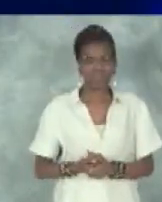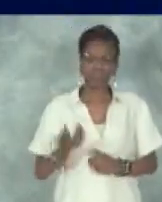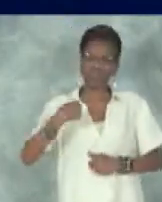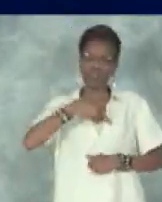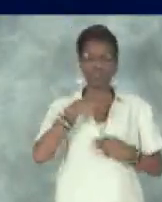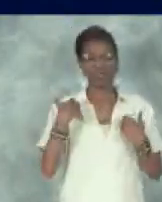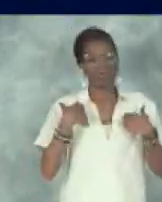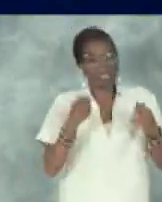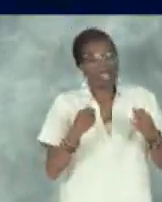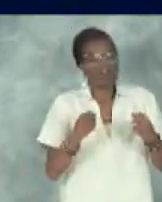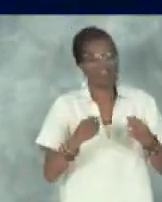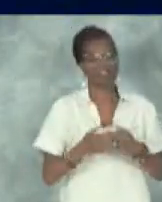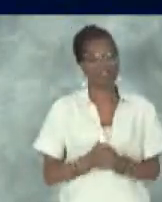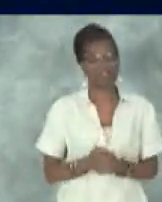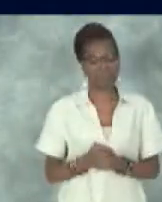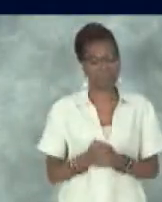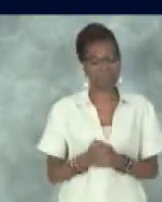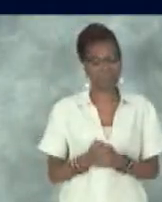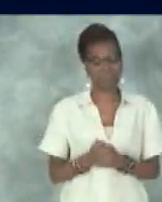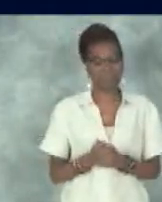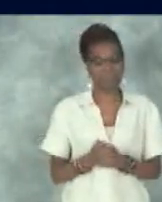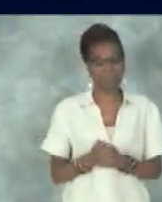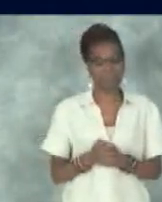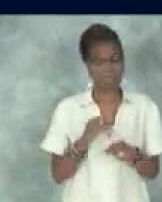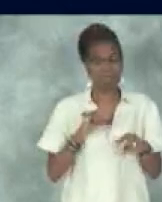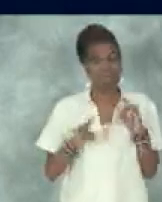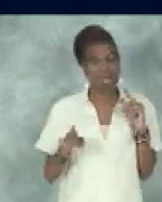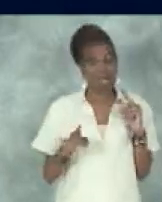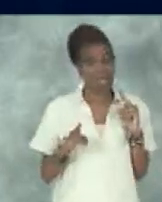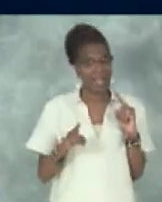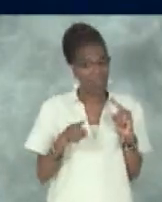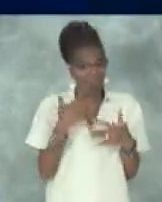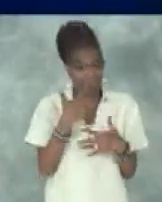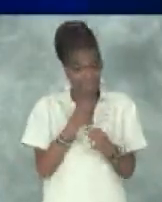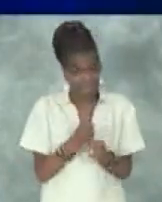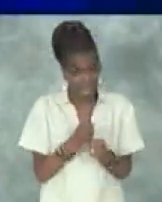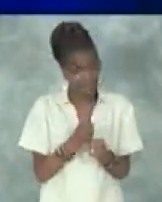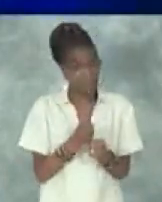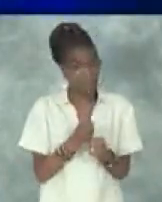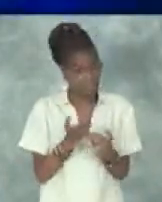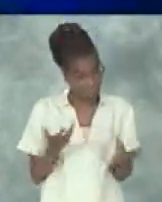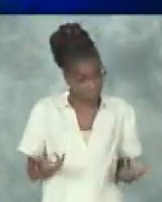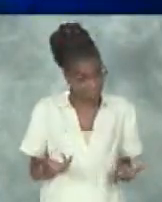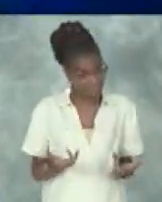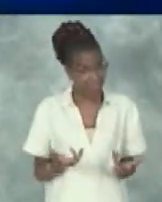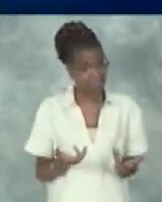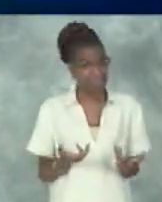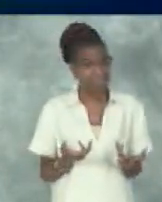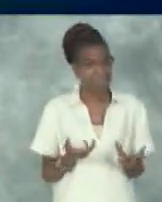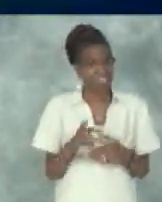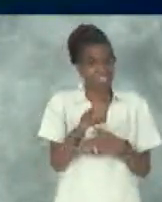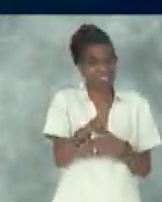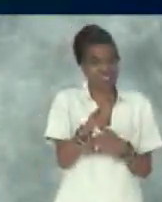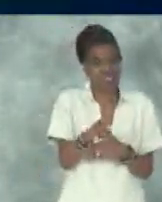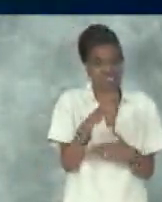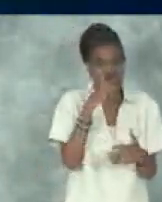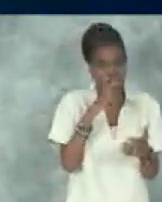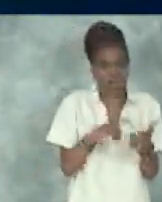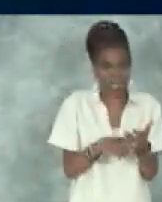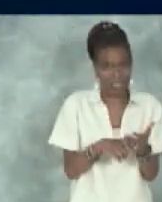confident. But if you're going to be confident and you're going to see this thing come to pass, then you need to recognize that